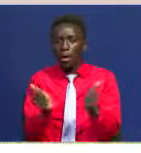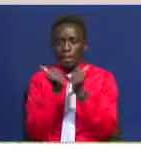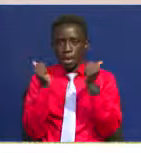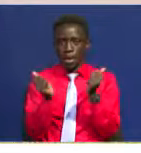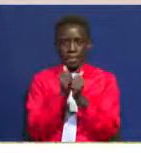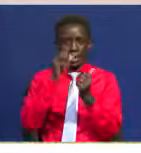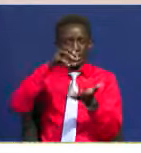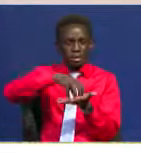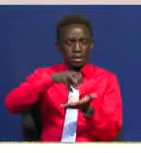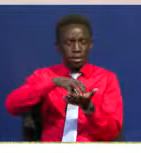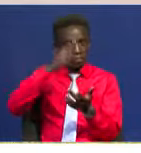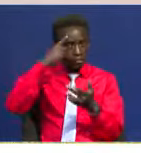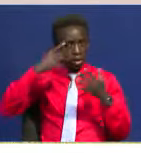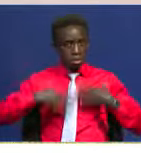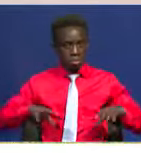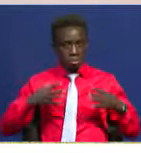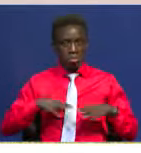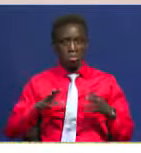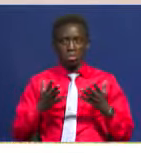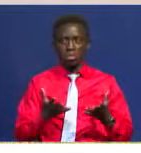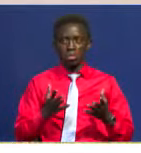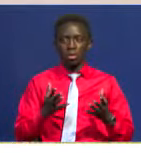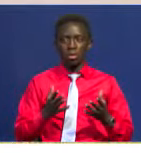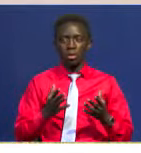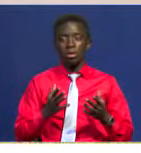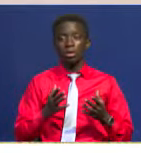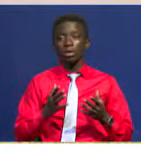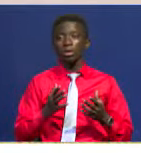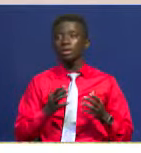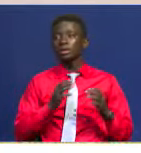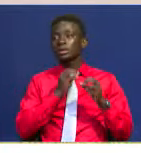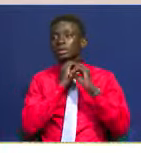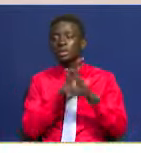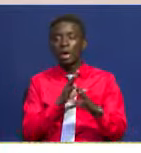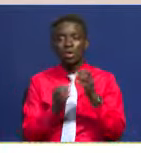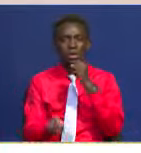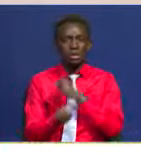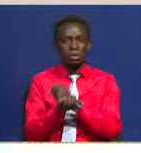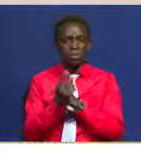status of the people, the sights and sounds of what is going on here. Back to you.